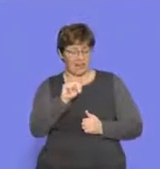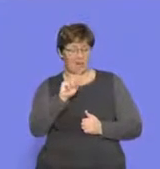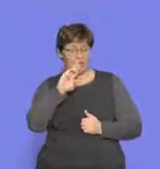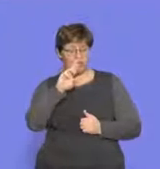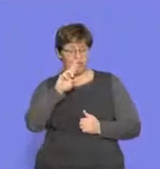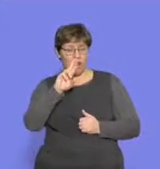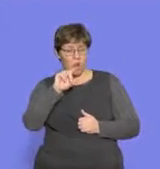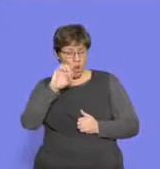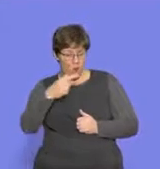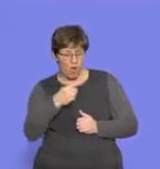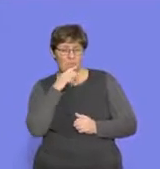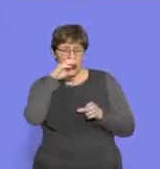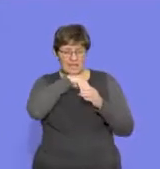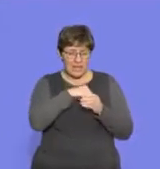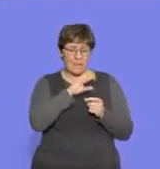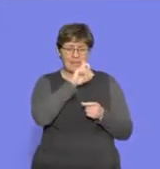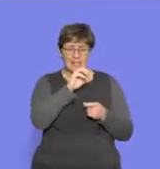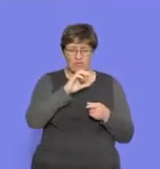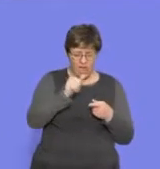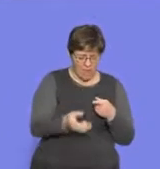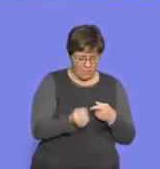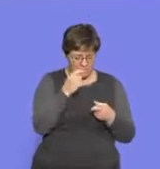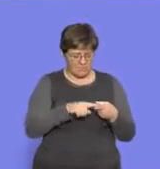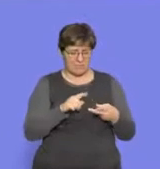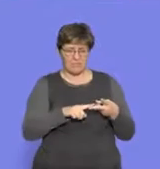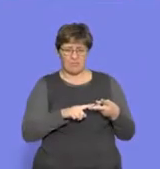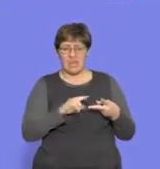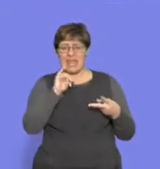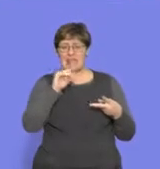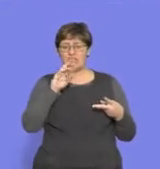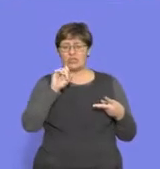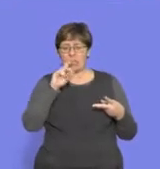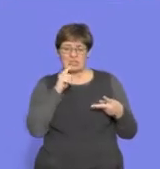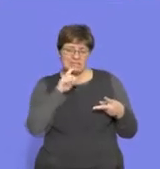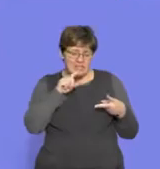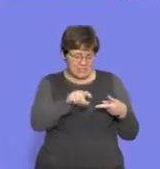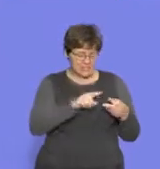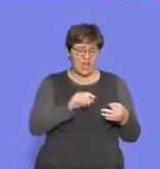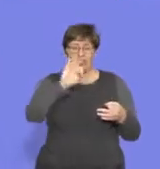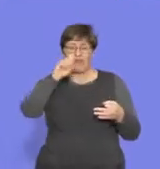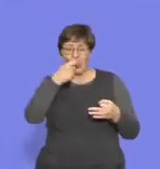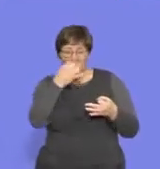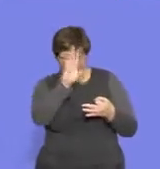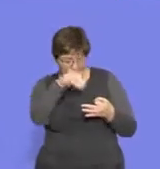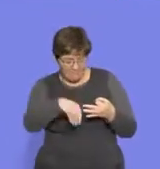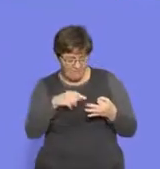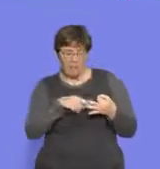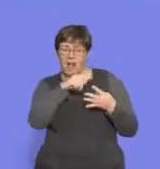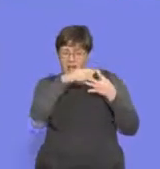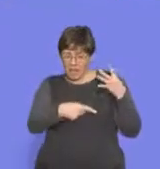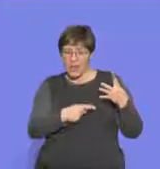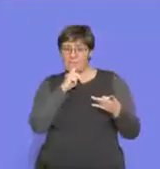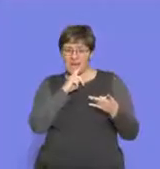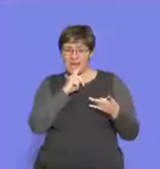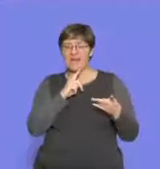in that you would find bacteria, you would find many invertebrates, you would find some fungi that growing in there. So these are